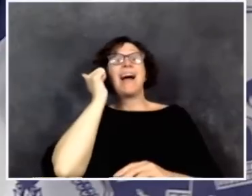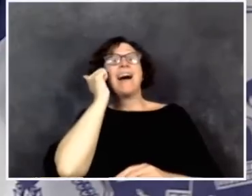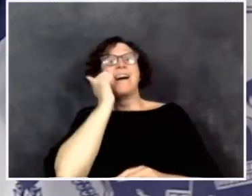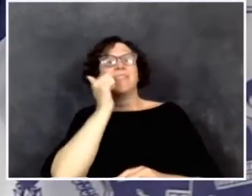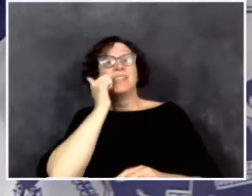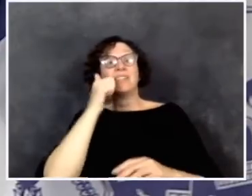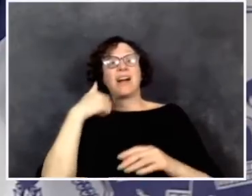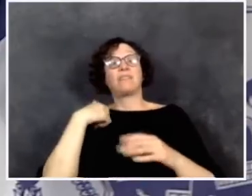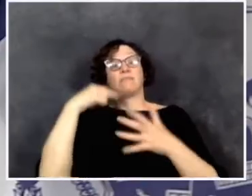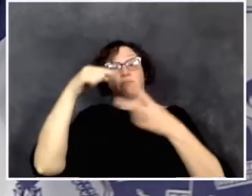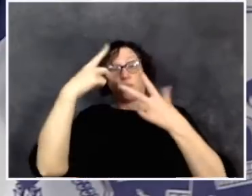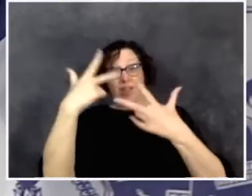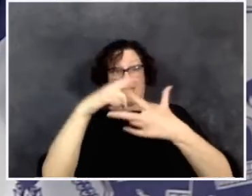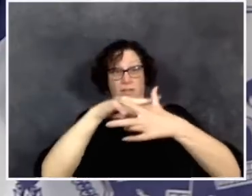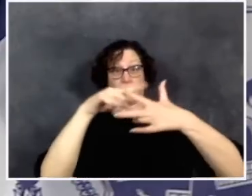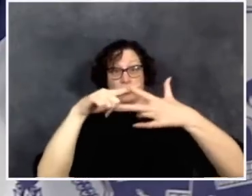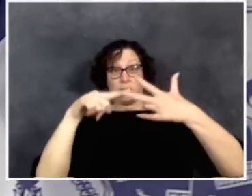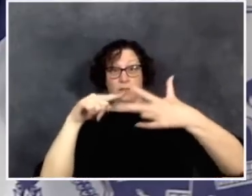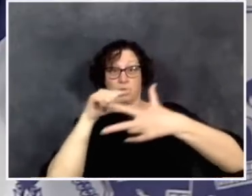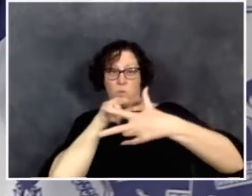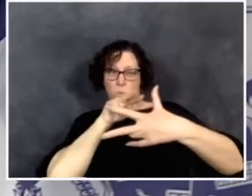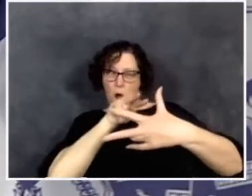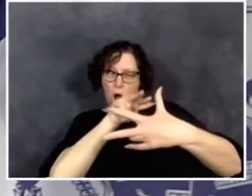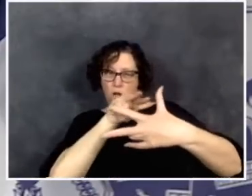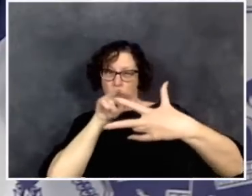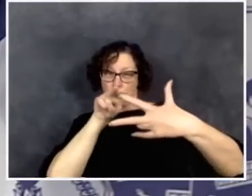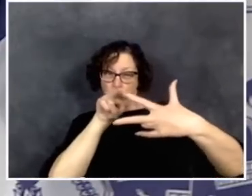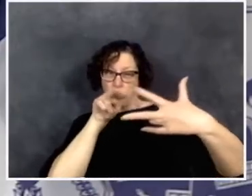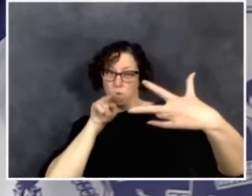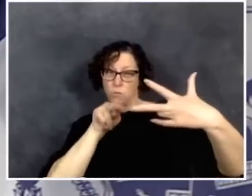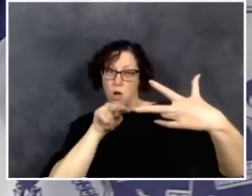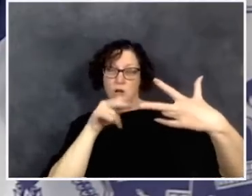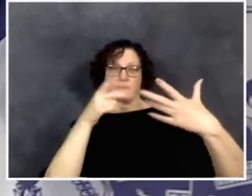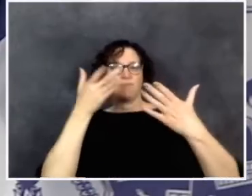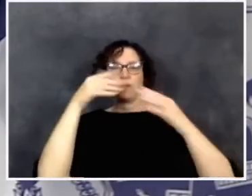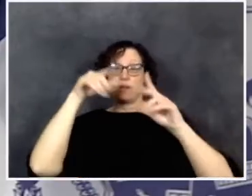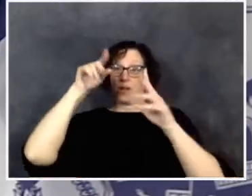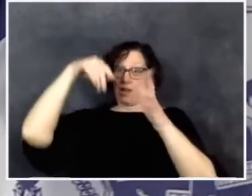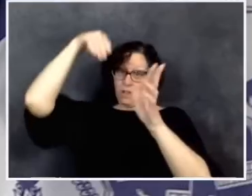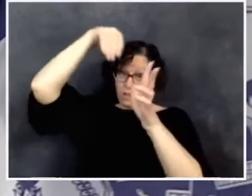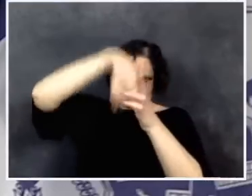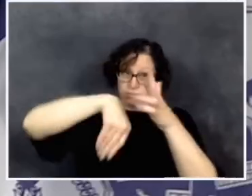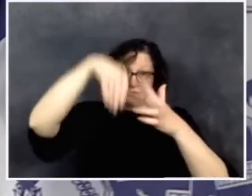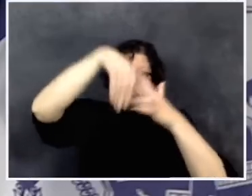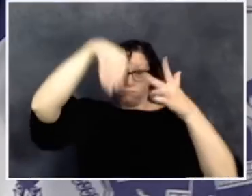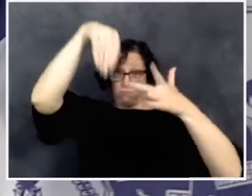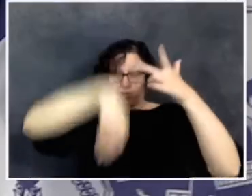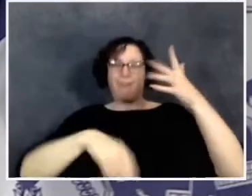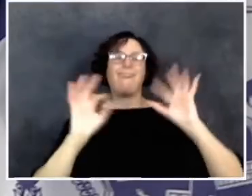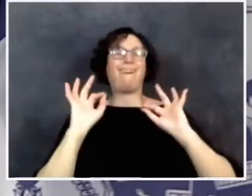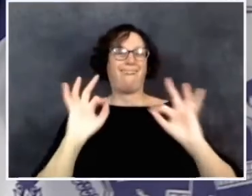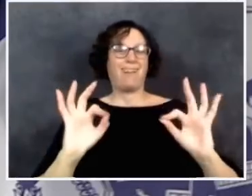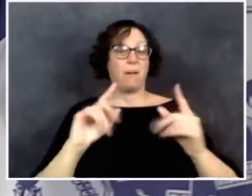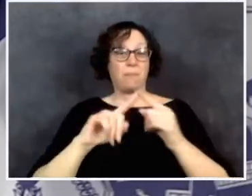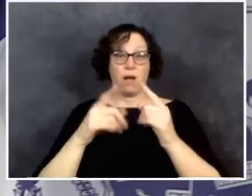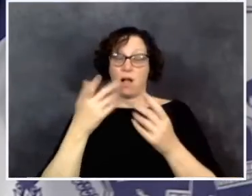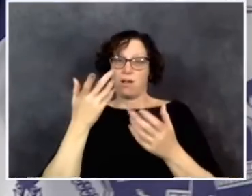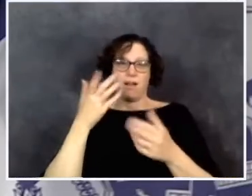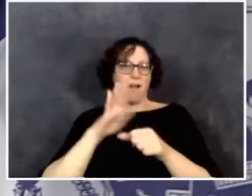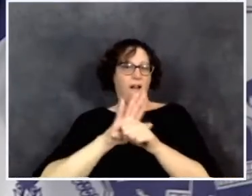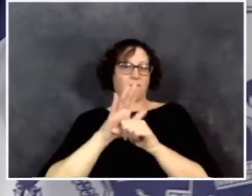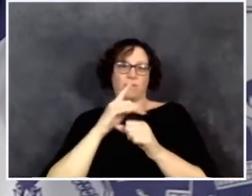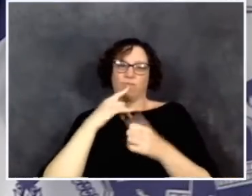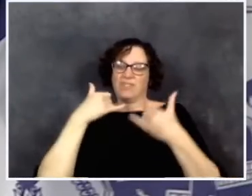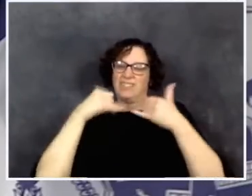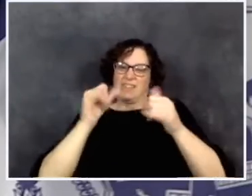beginning of April, but we have not seen sustained progress. That means this disease is still out there, and those particularly vulnerable people have to be